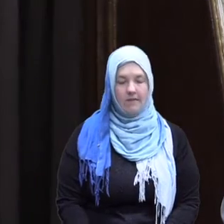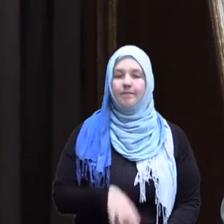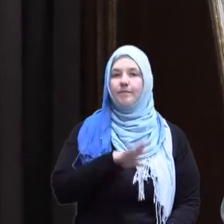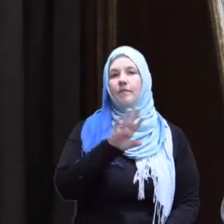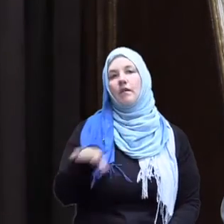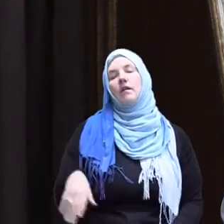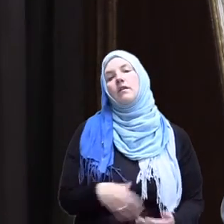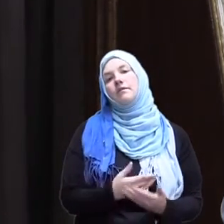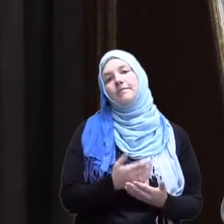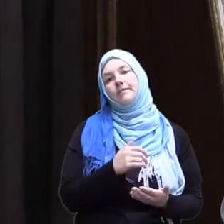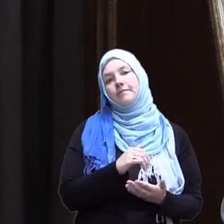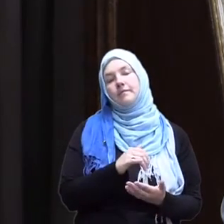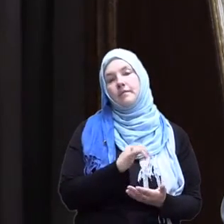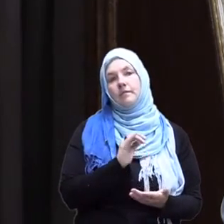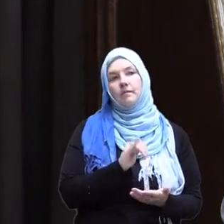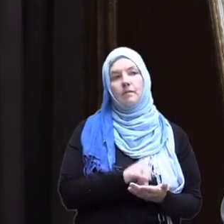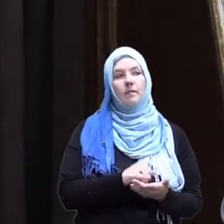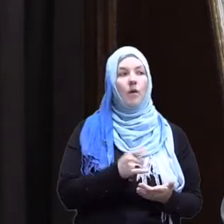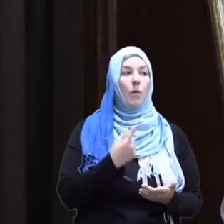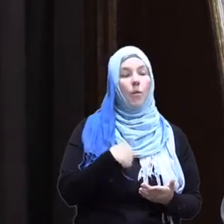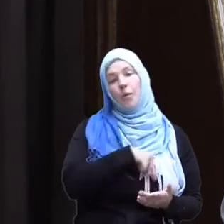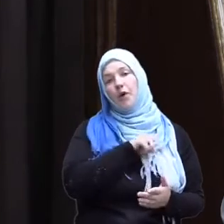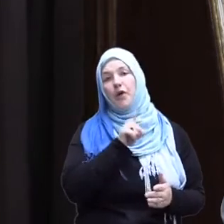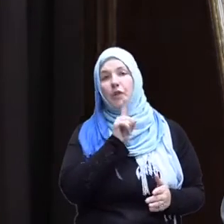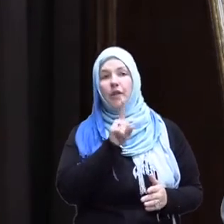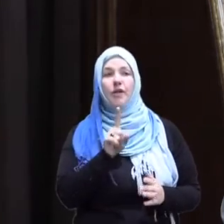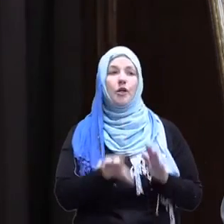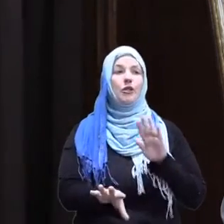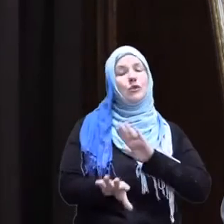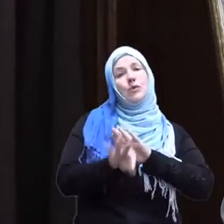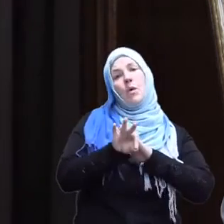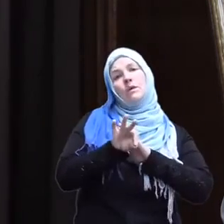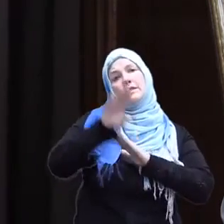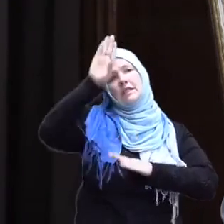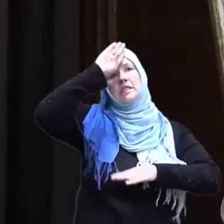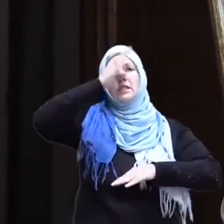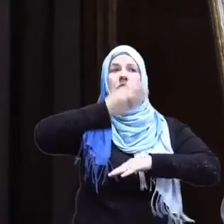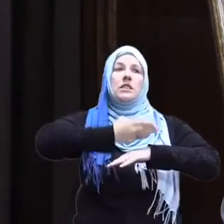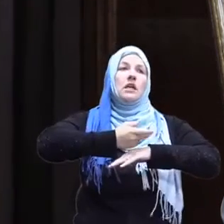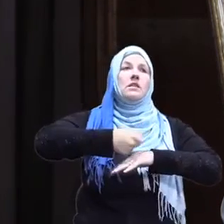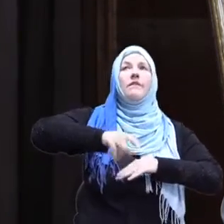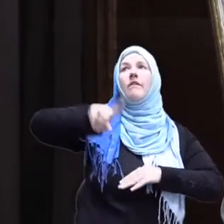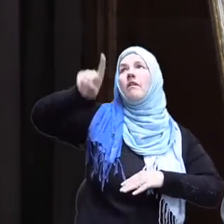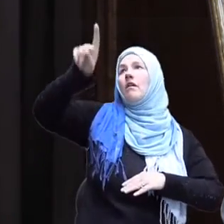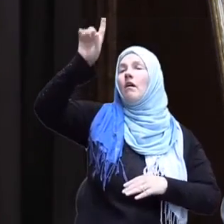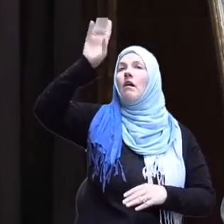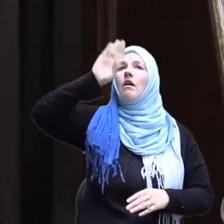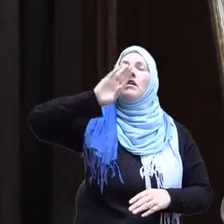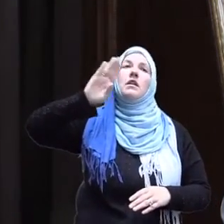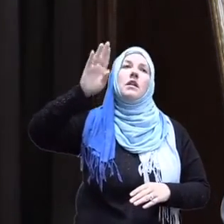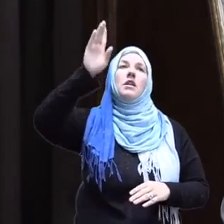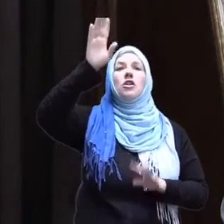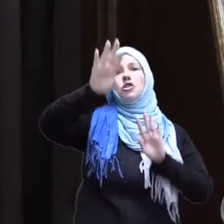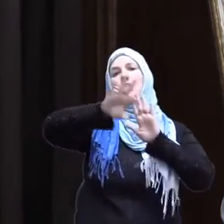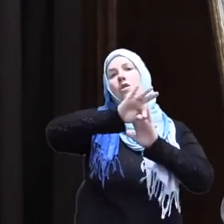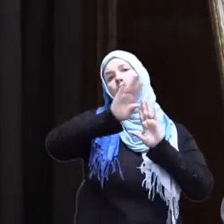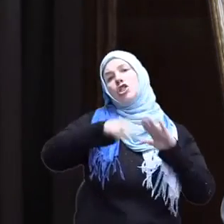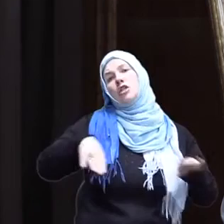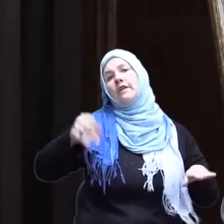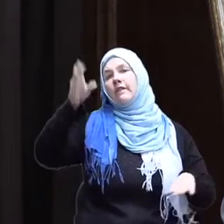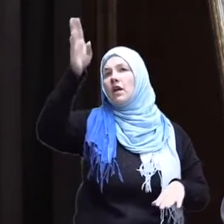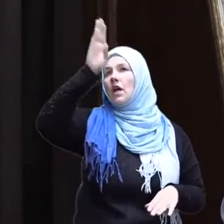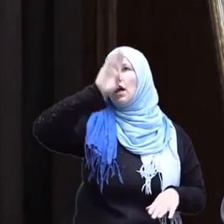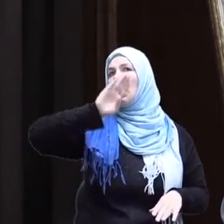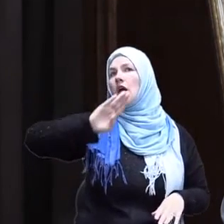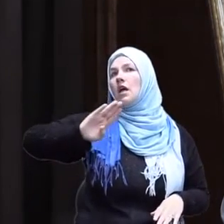claims that we are the chosen sons of God, the chosen children of God, we will never